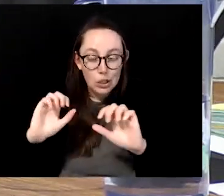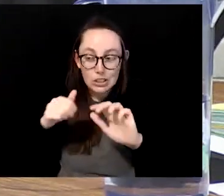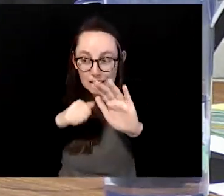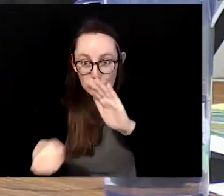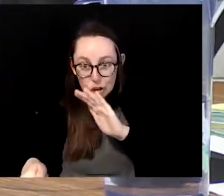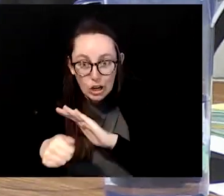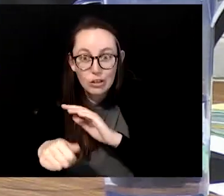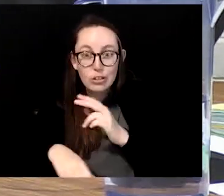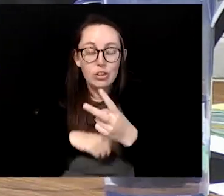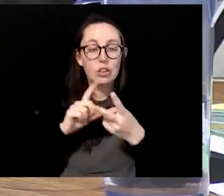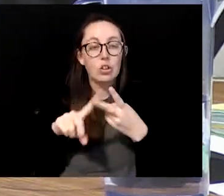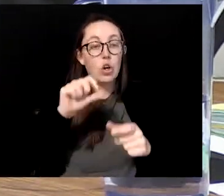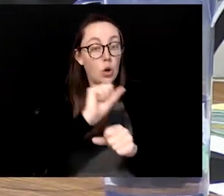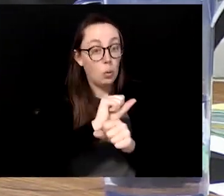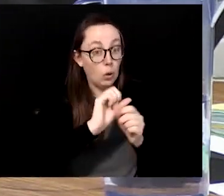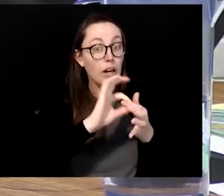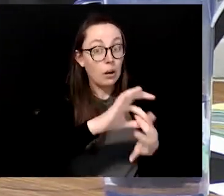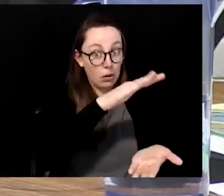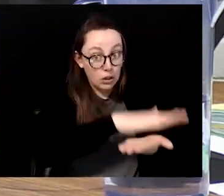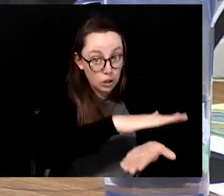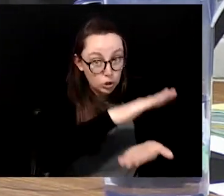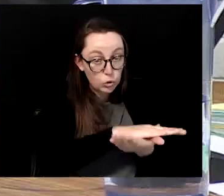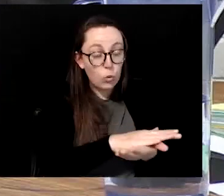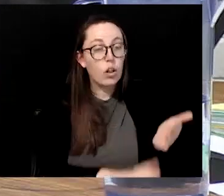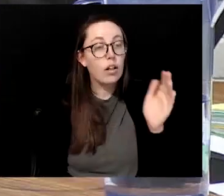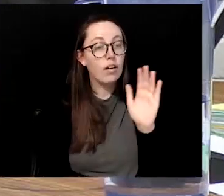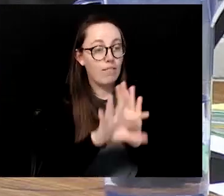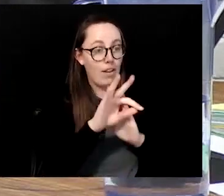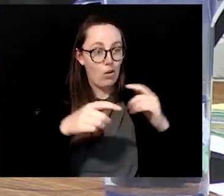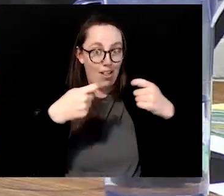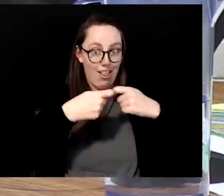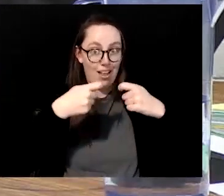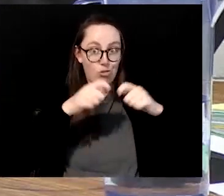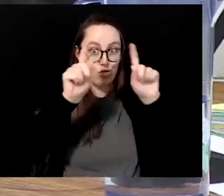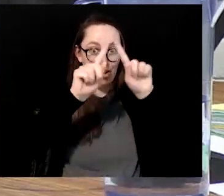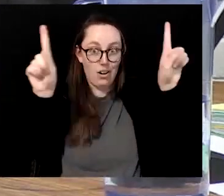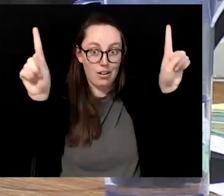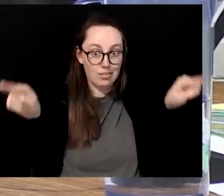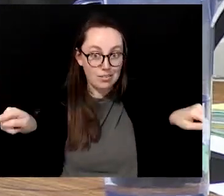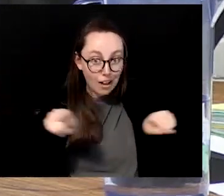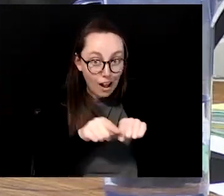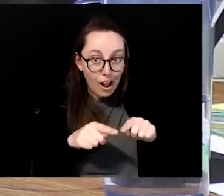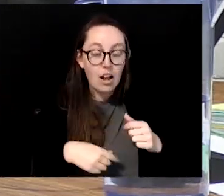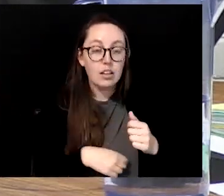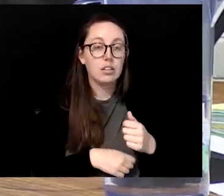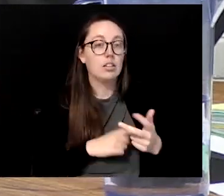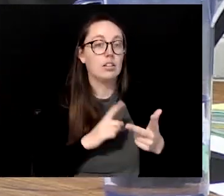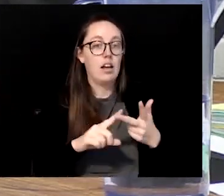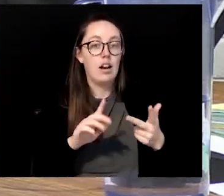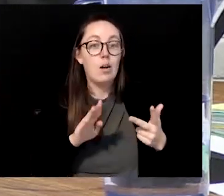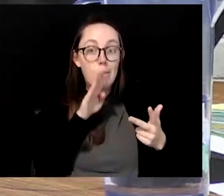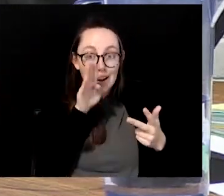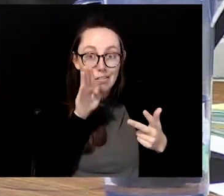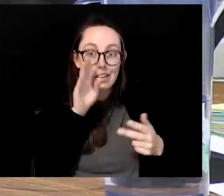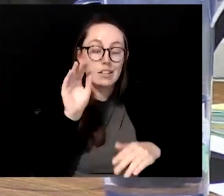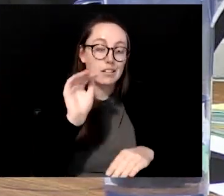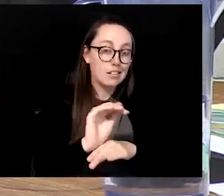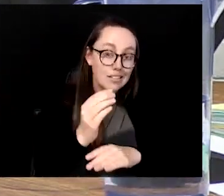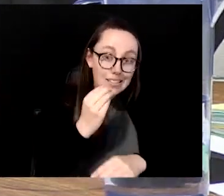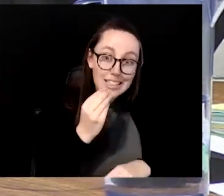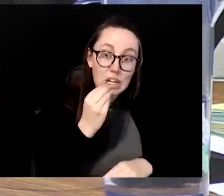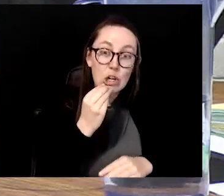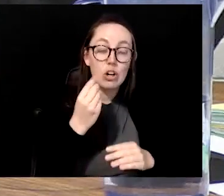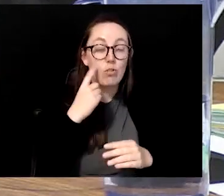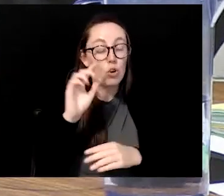electronic signs to direct people to the school to to the shelter getting breakfast and dinner for 25 people donated